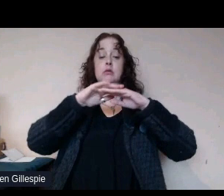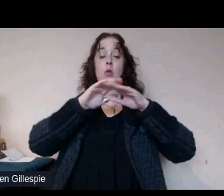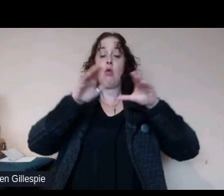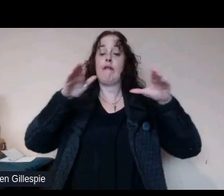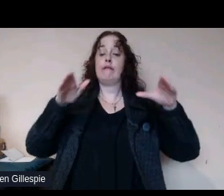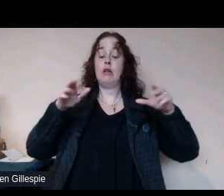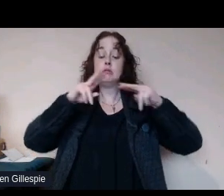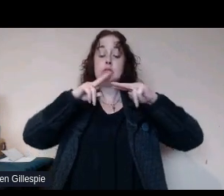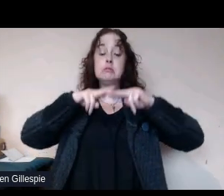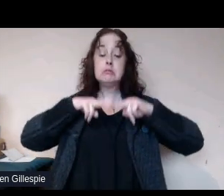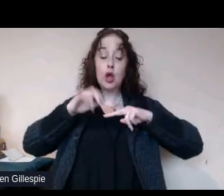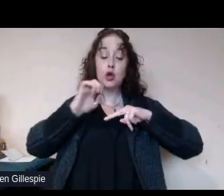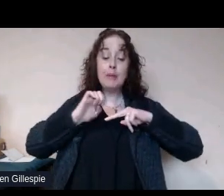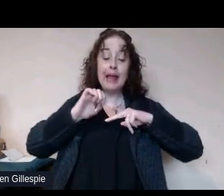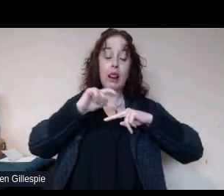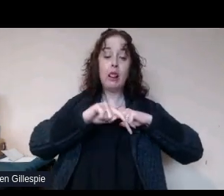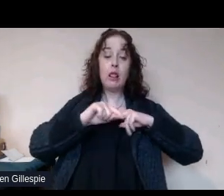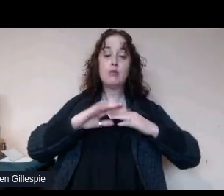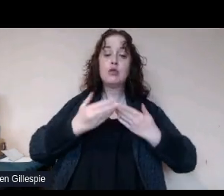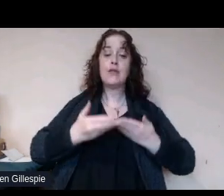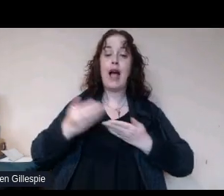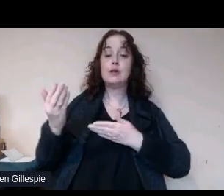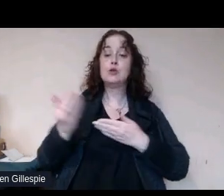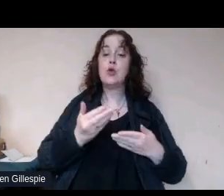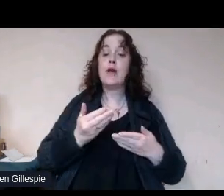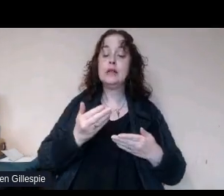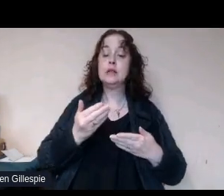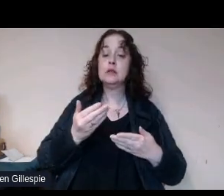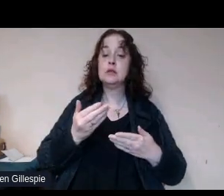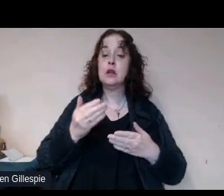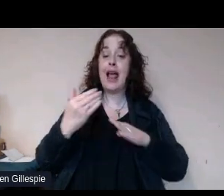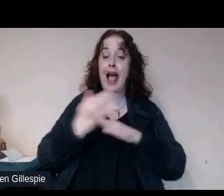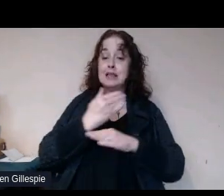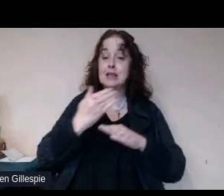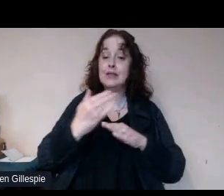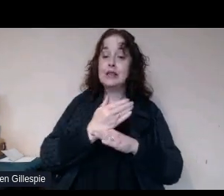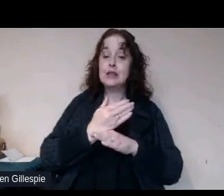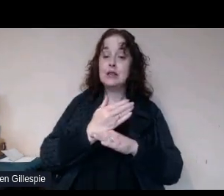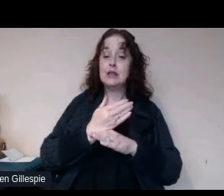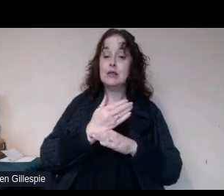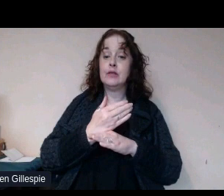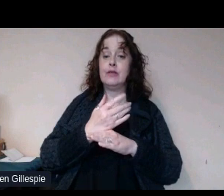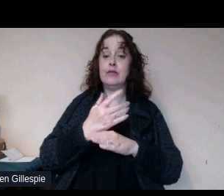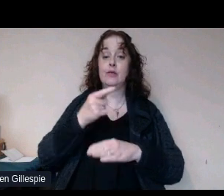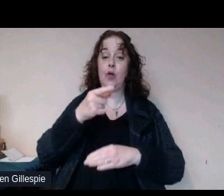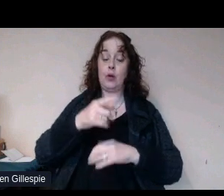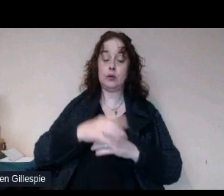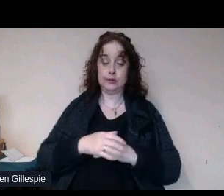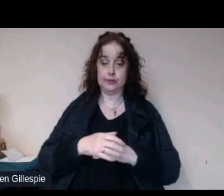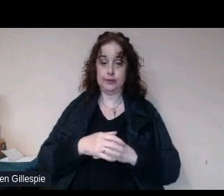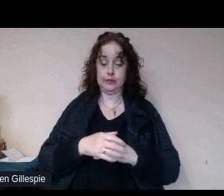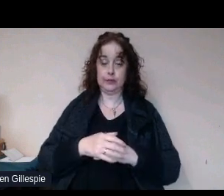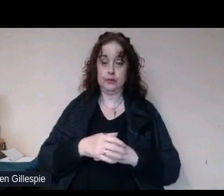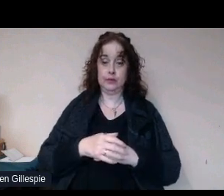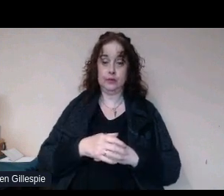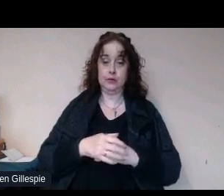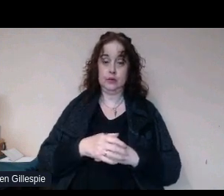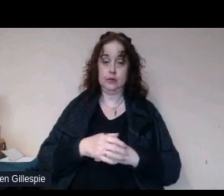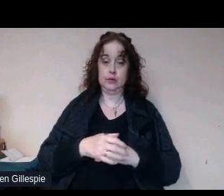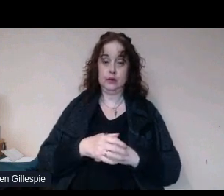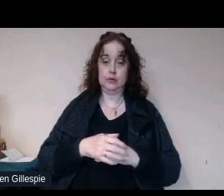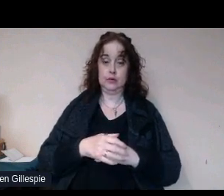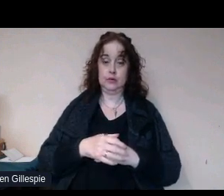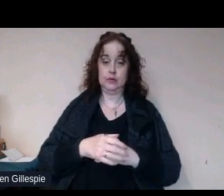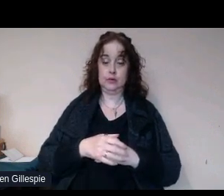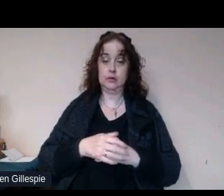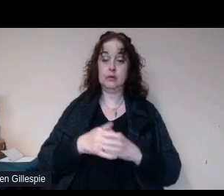countries, and we provide services and activities for all the European countries too. And we can, of